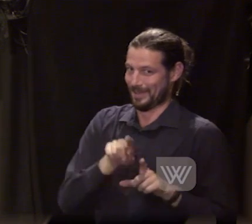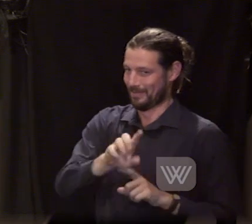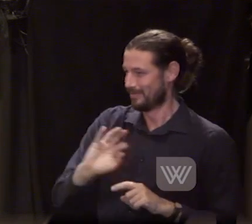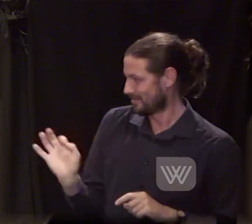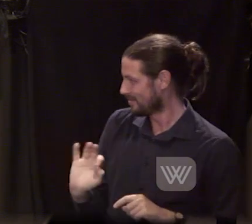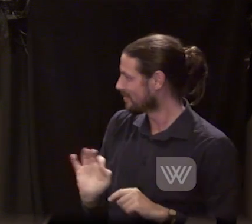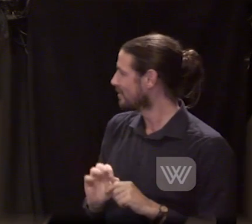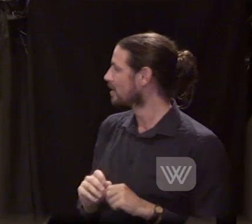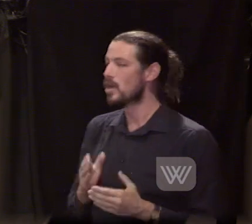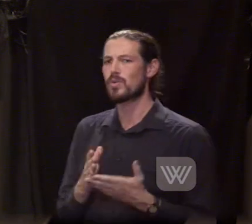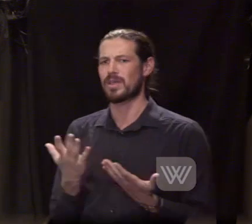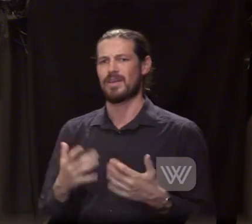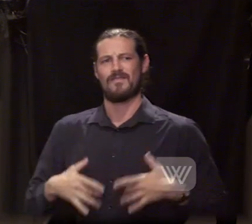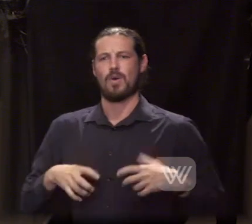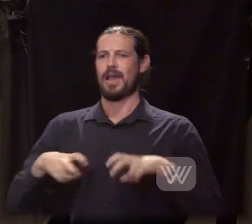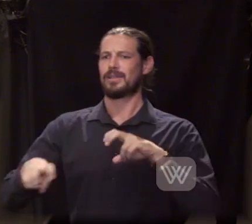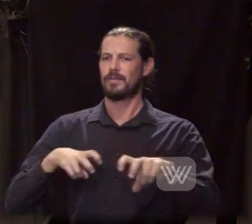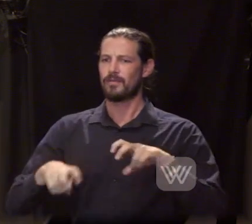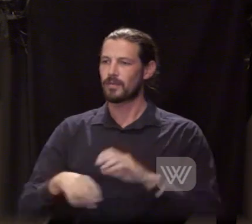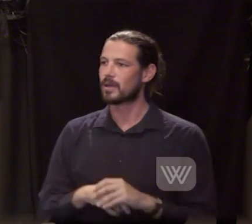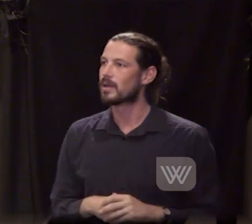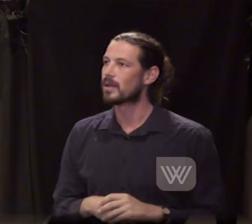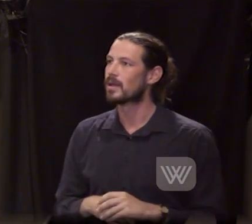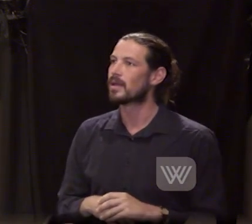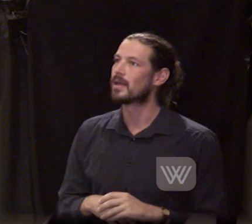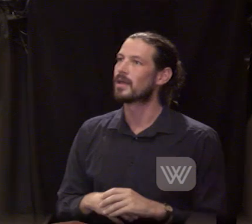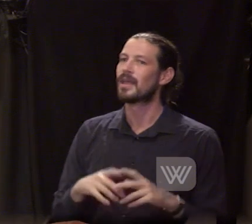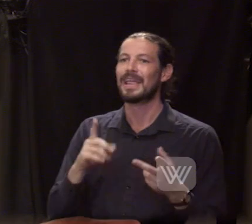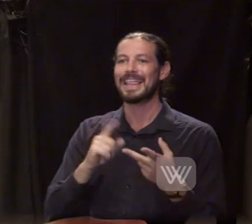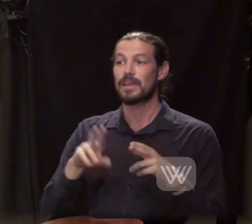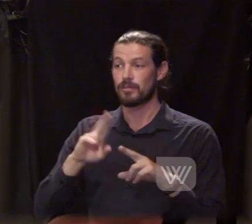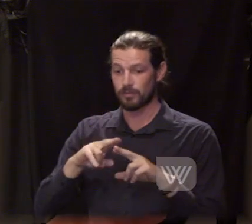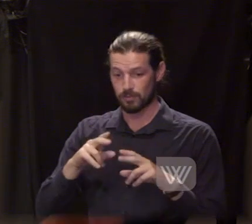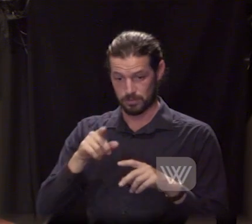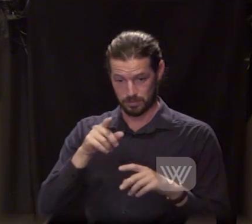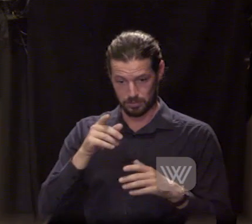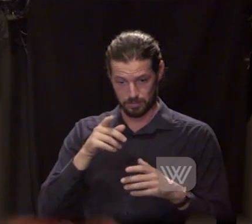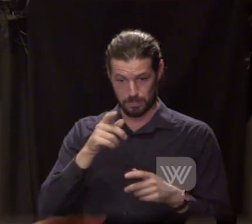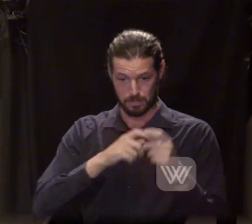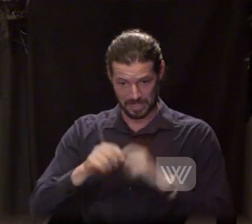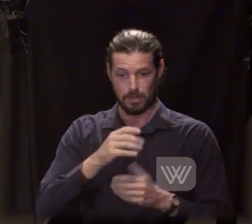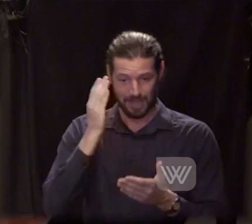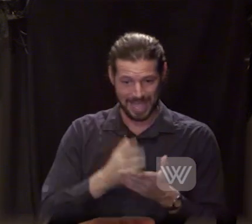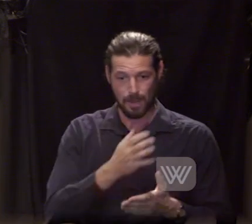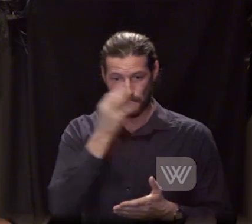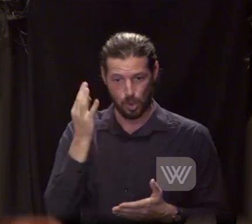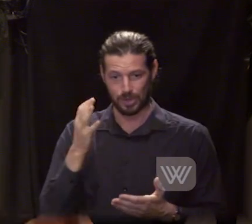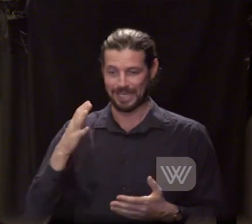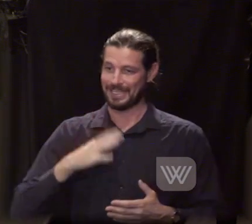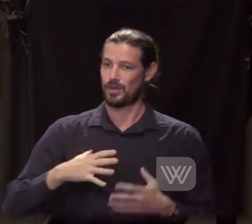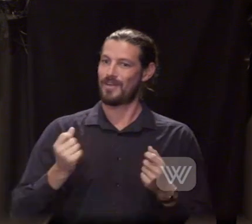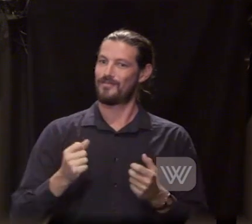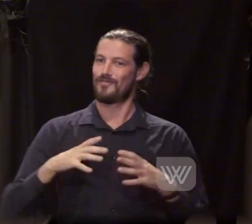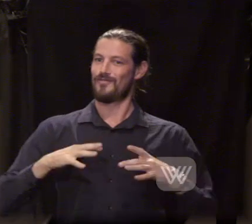And I guess to be bored means you have to have an ample amount of time for free time. And we didn't have Netflix or any